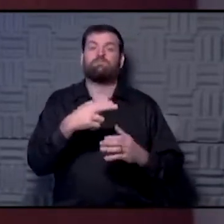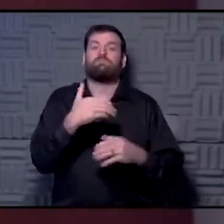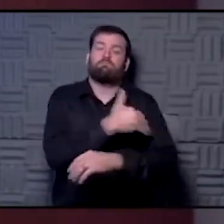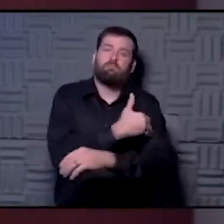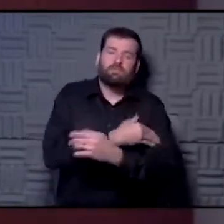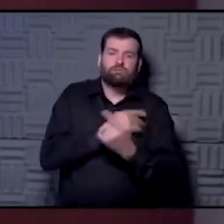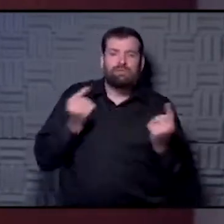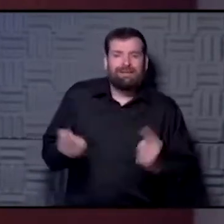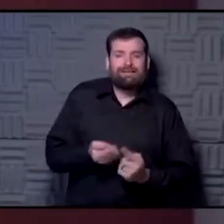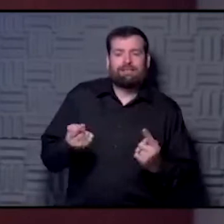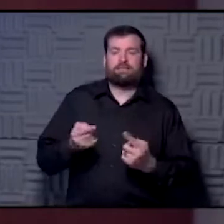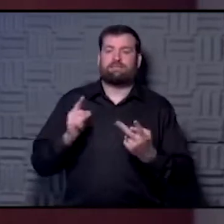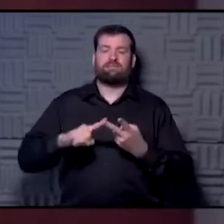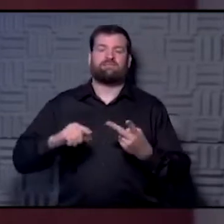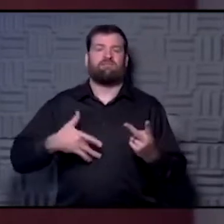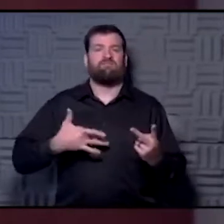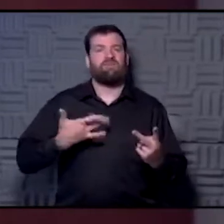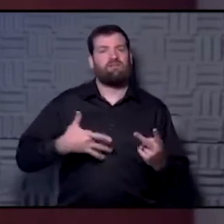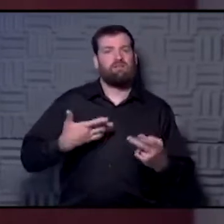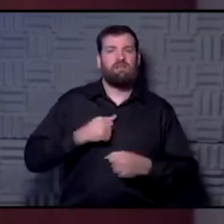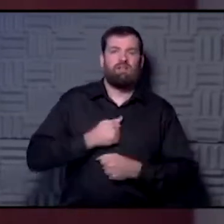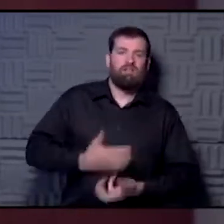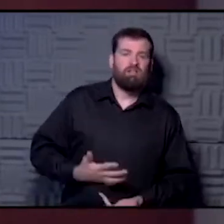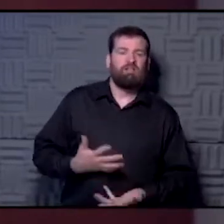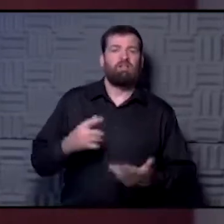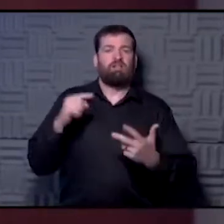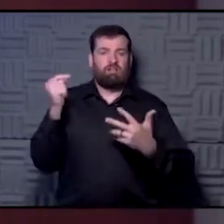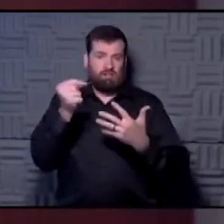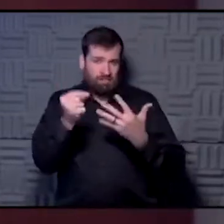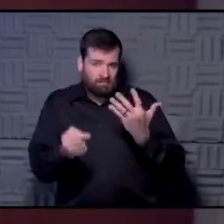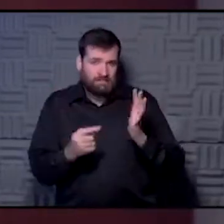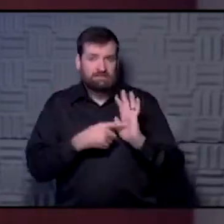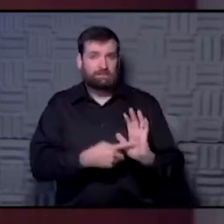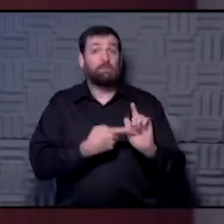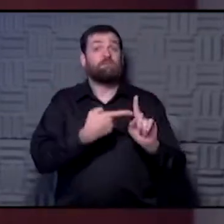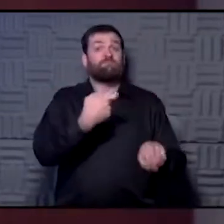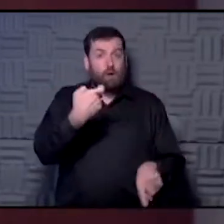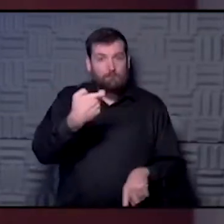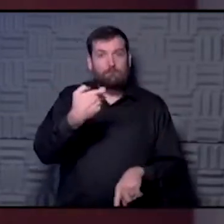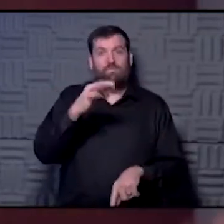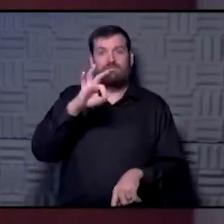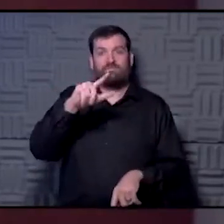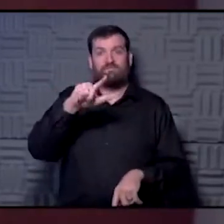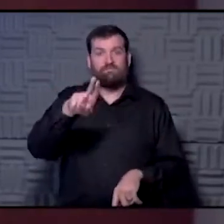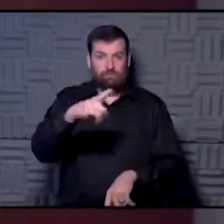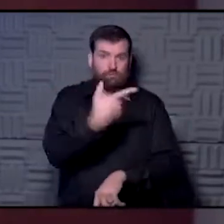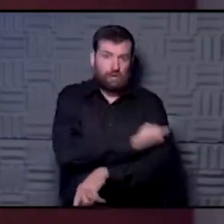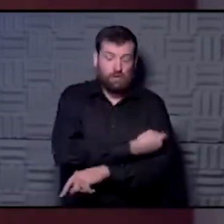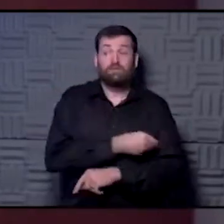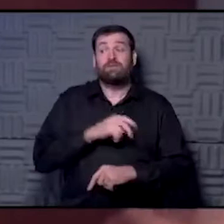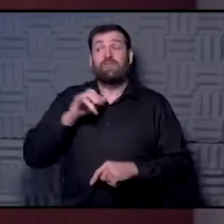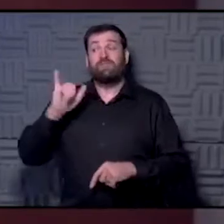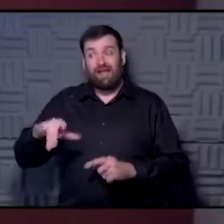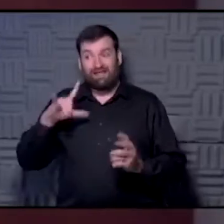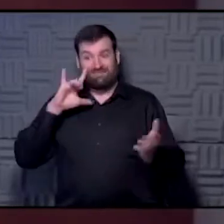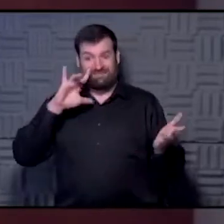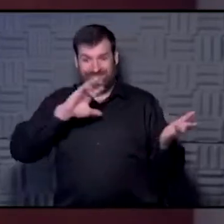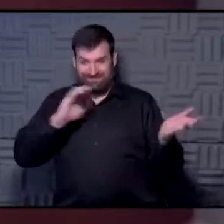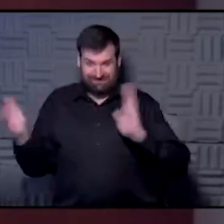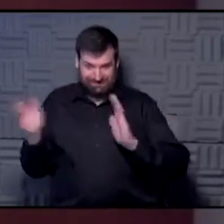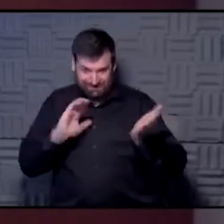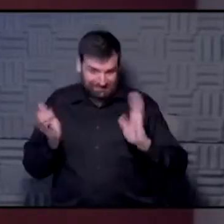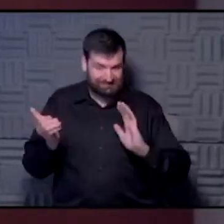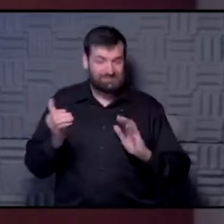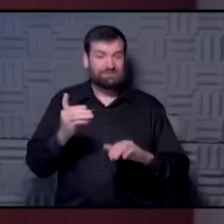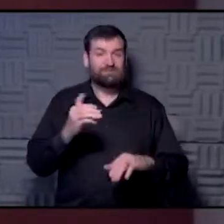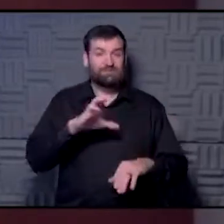might have fatigue, and so I think the question was, well, those are very similar to COVID. Should I go into